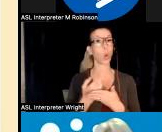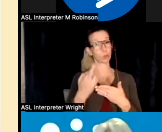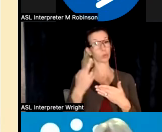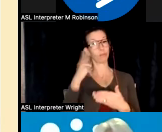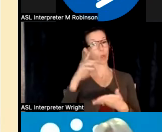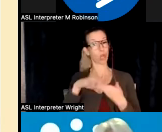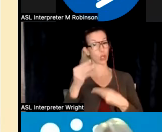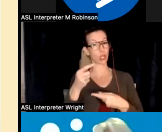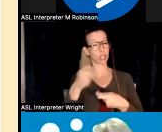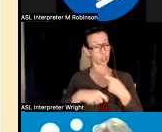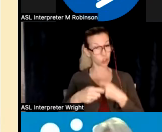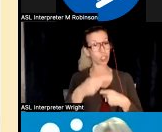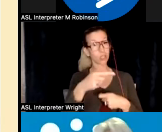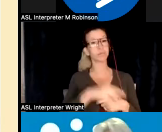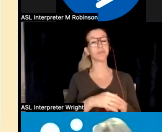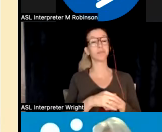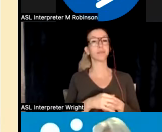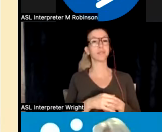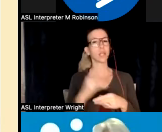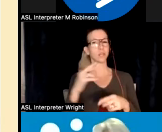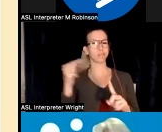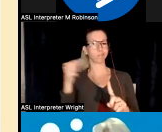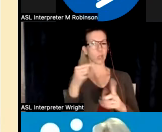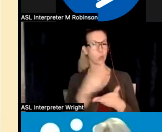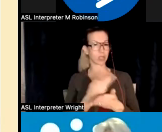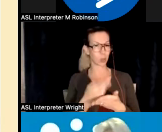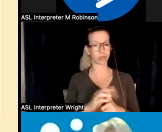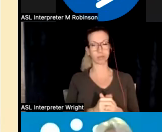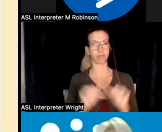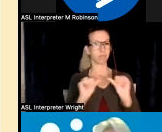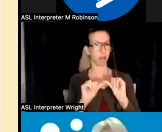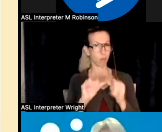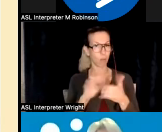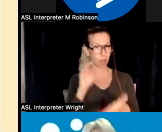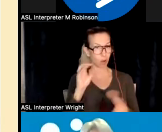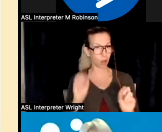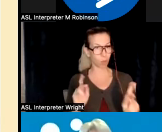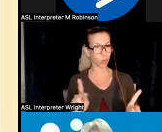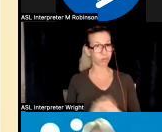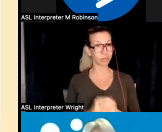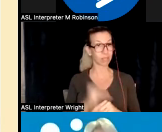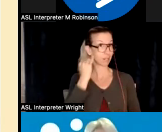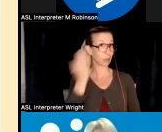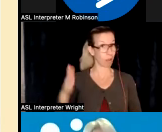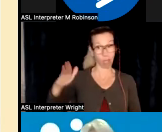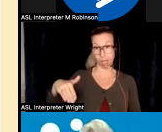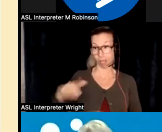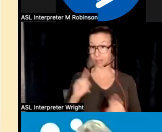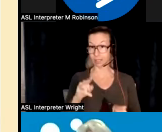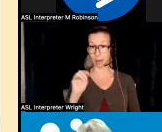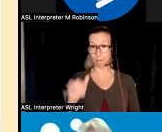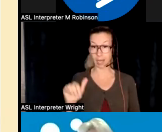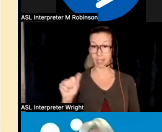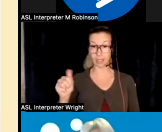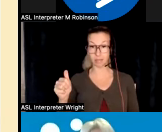and ongoing learning opportunities. And if you did not attend our May 10th webinar, we please want to share